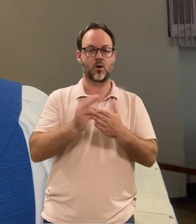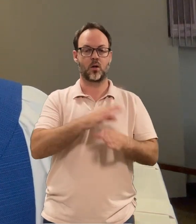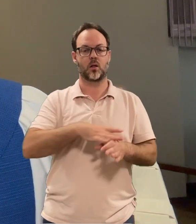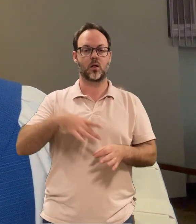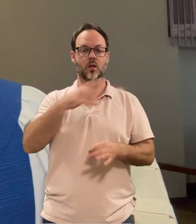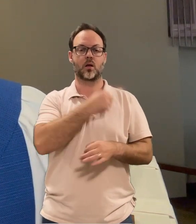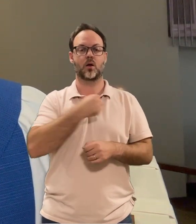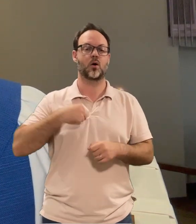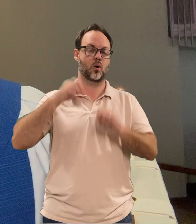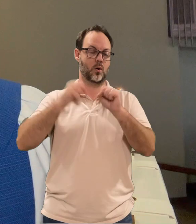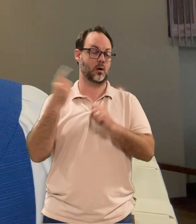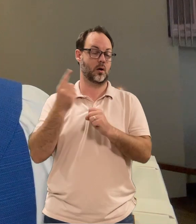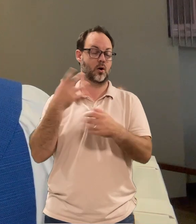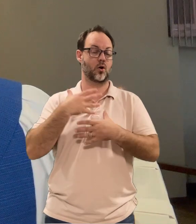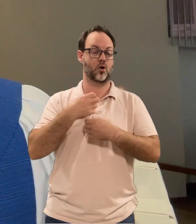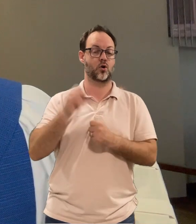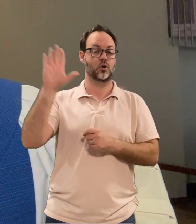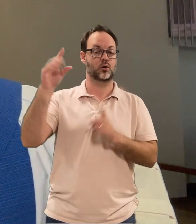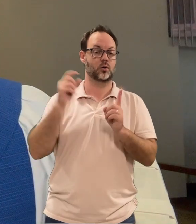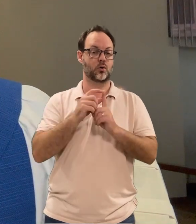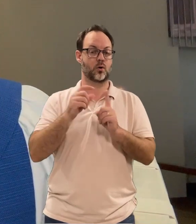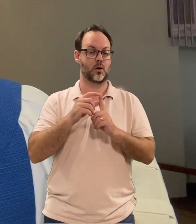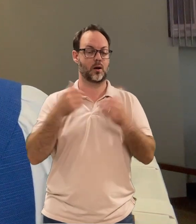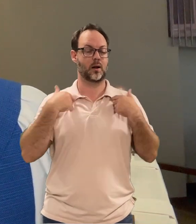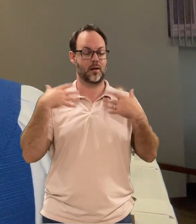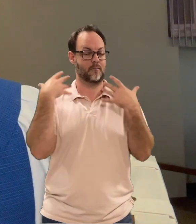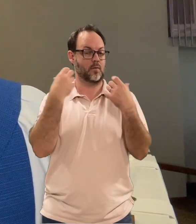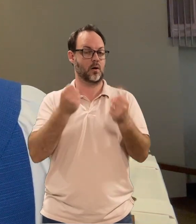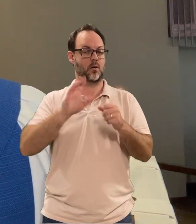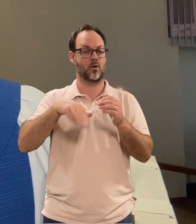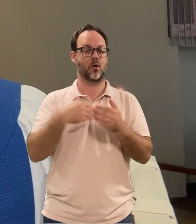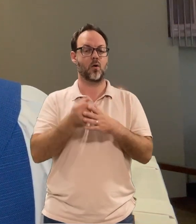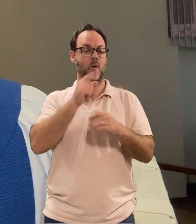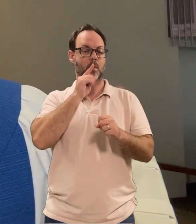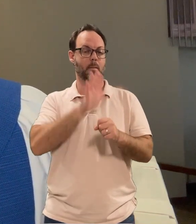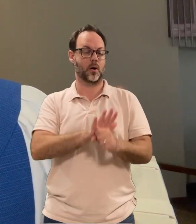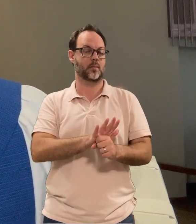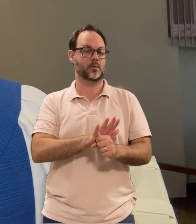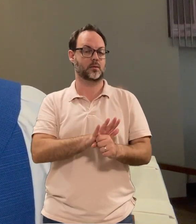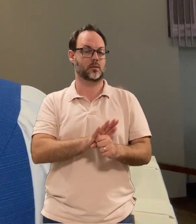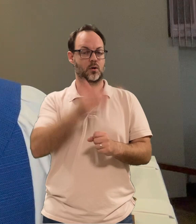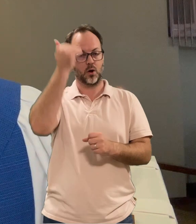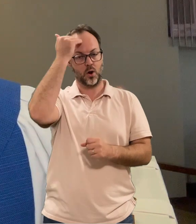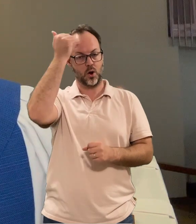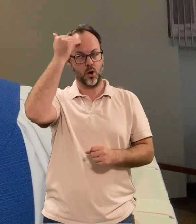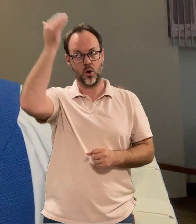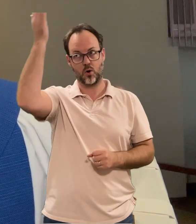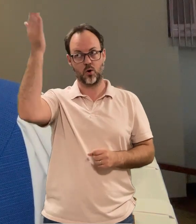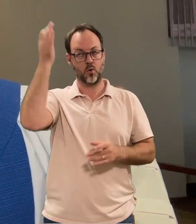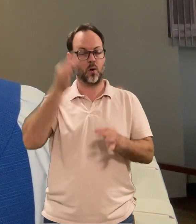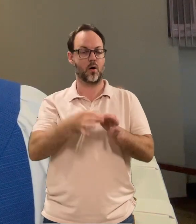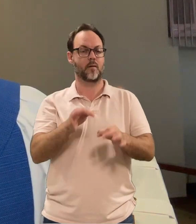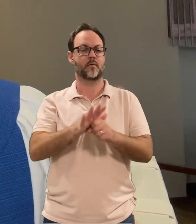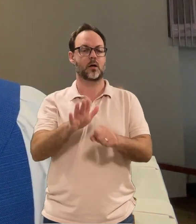Send us your Holy Spirit so that we may always trust your word and have confidence in all of your promises,